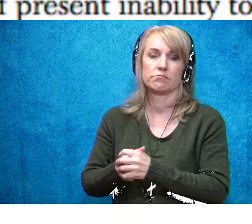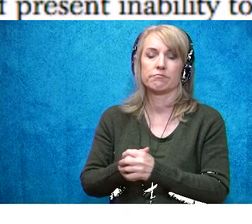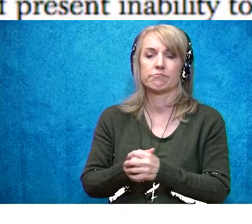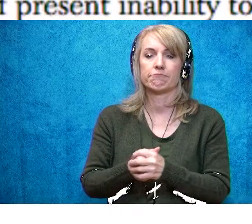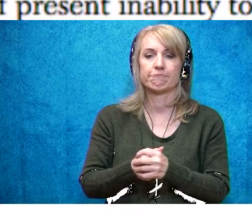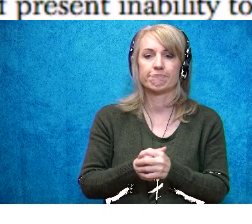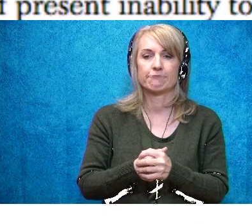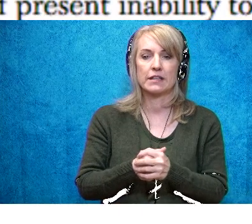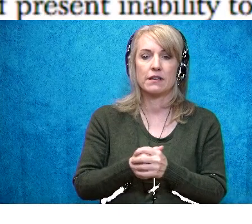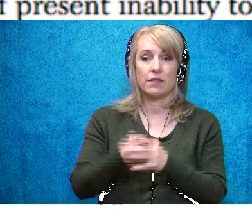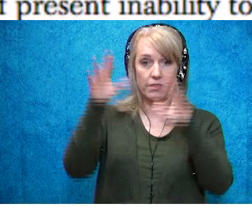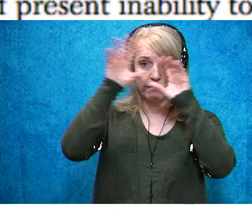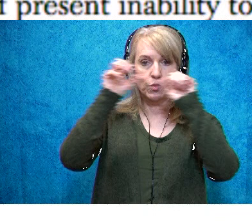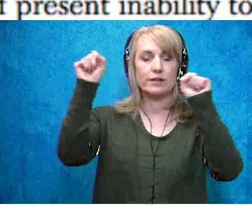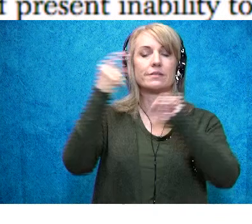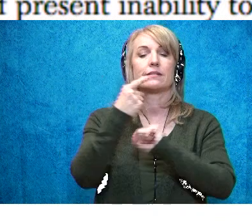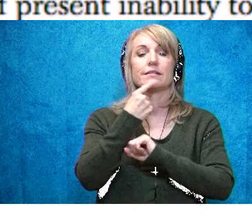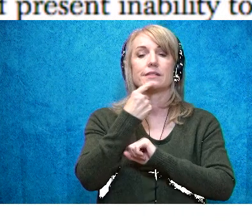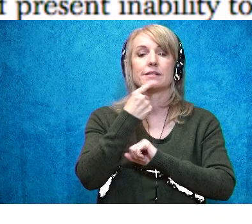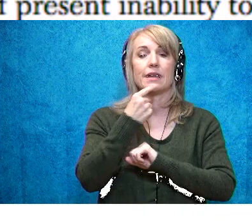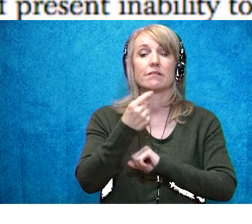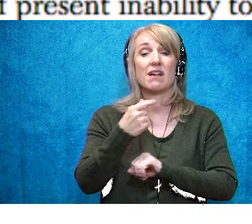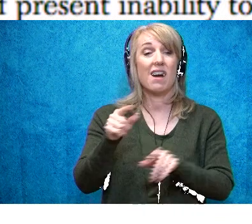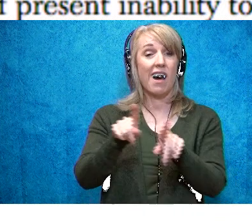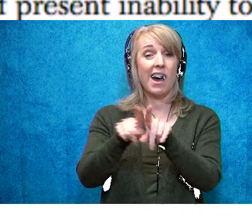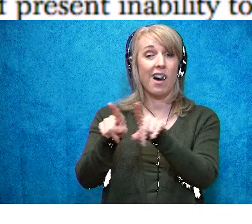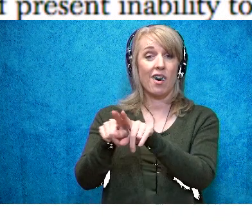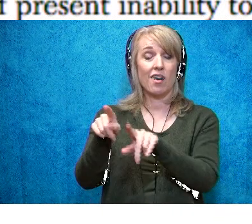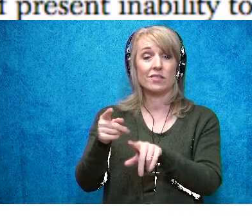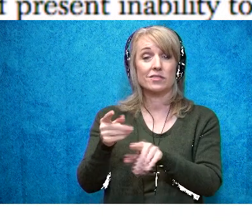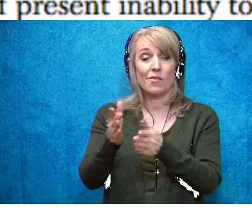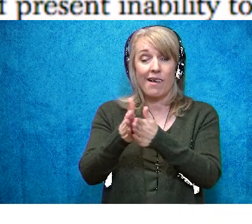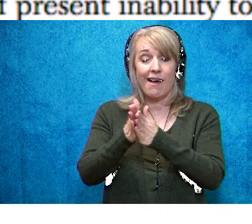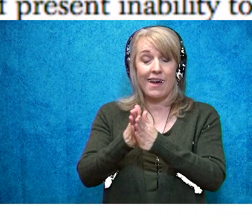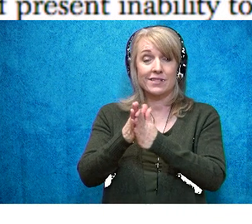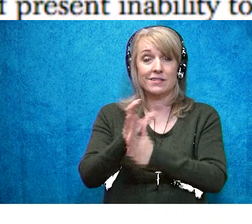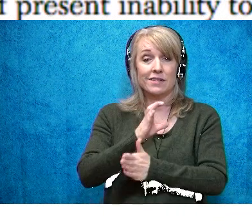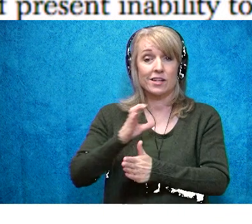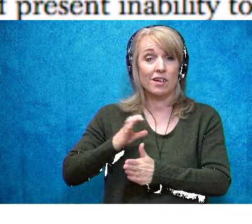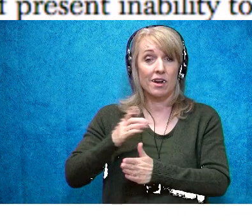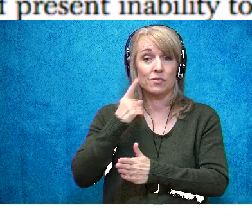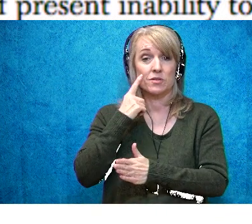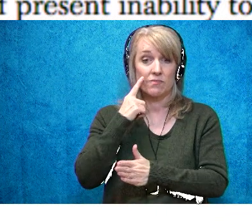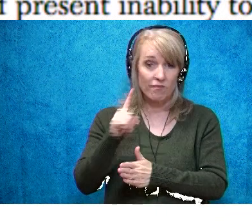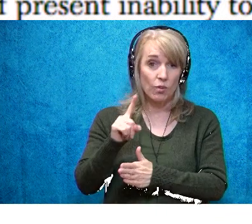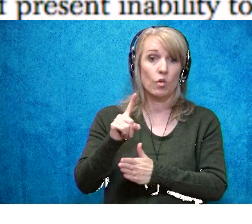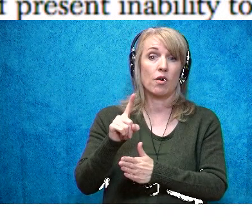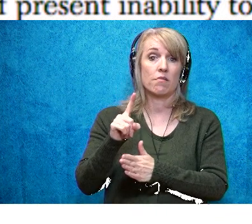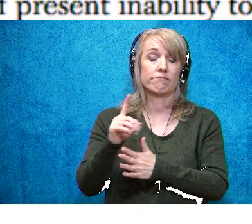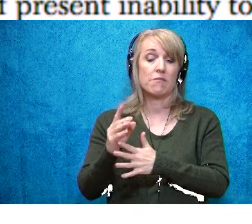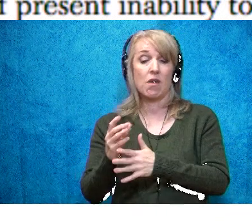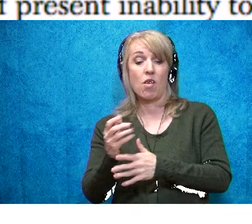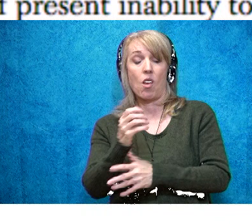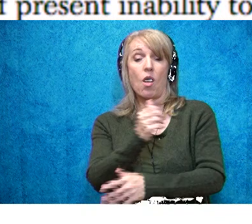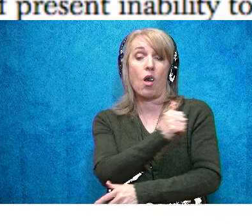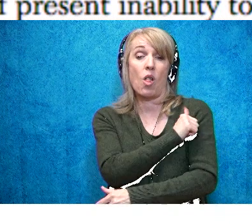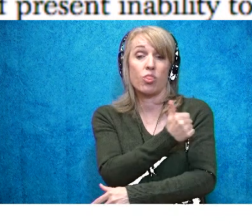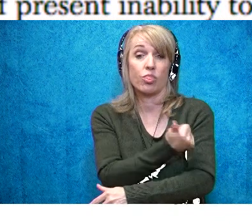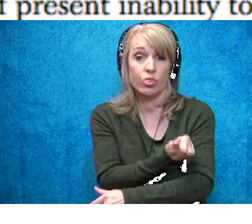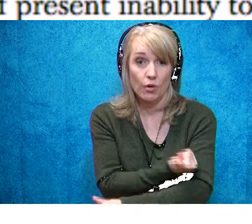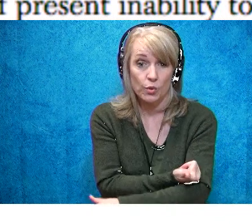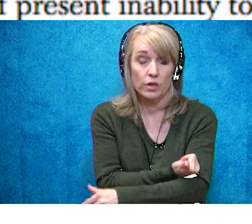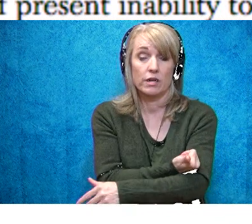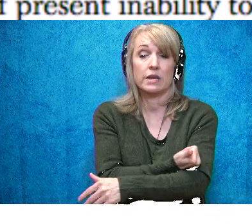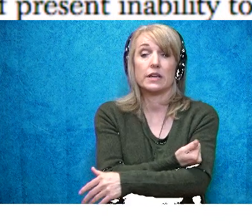Here's what the President proposed. He said, I also ask this Congress for authority and for funds sufficient to manufacture additional